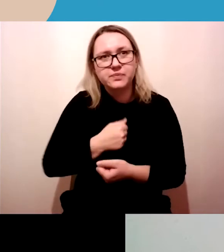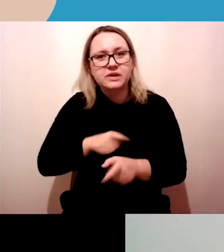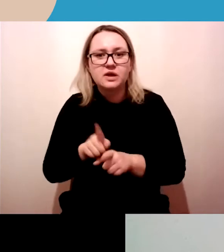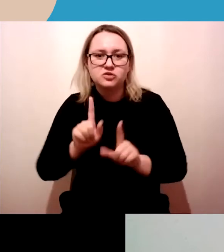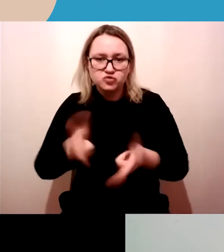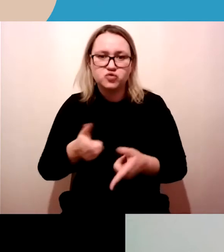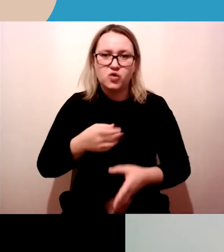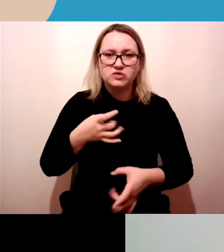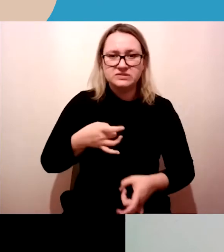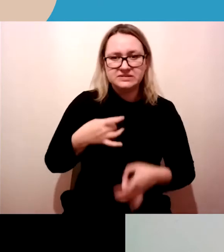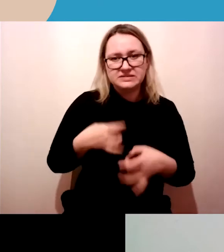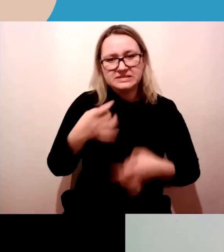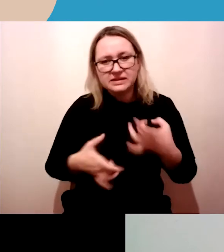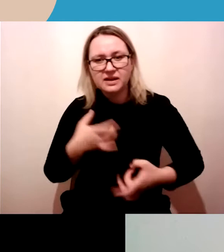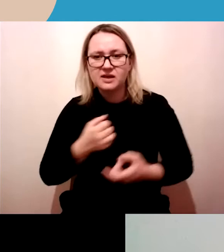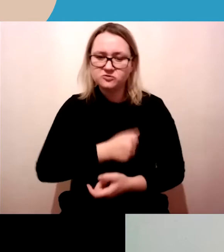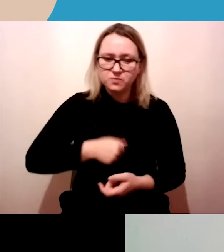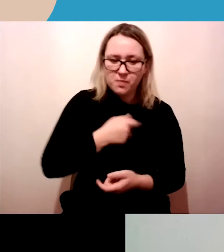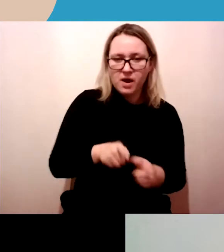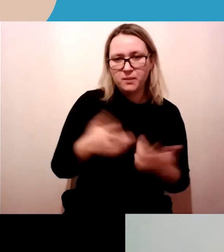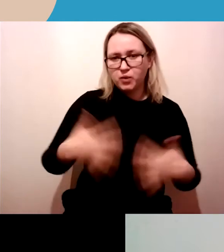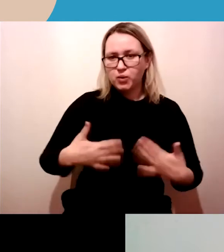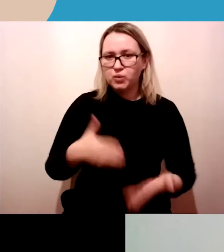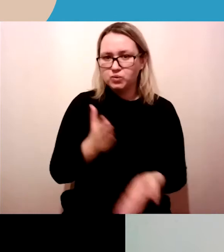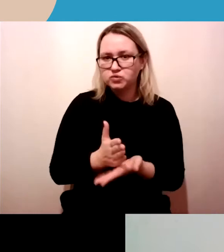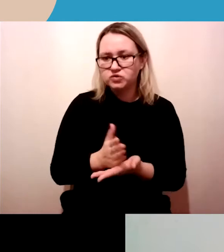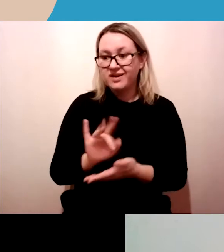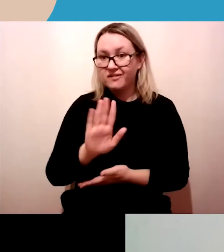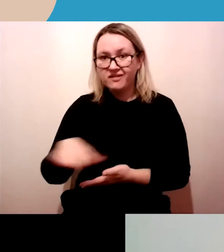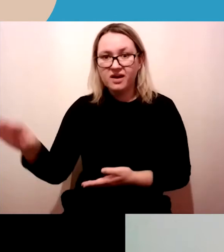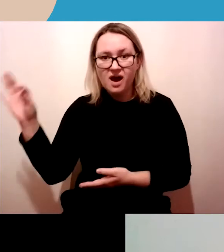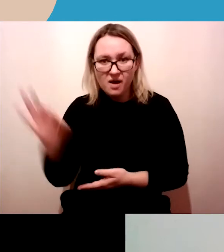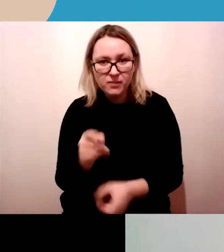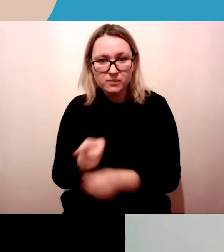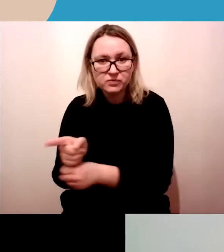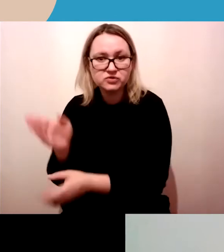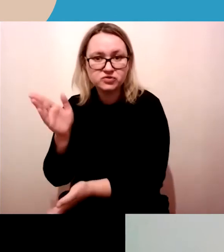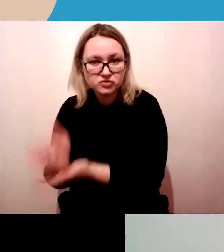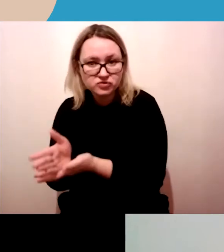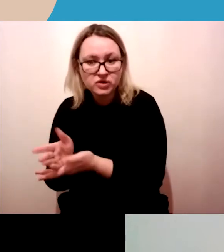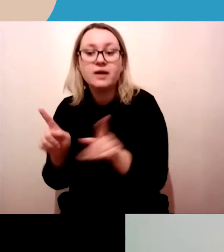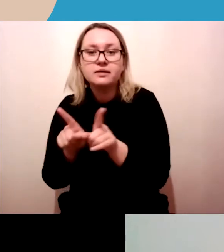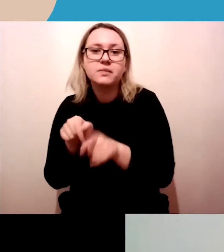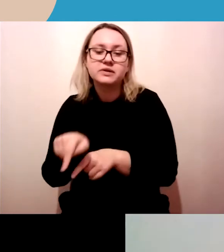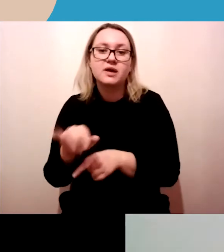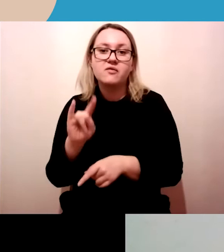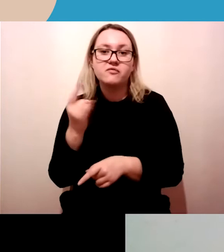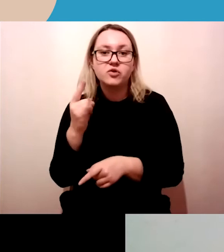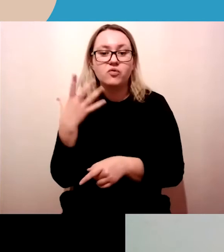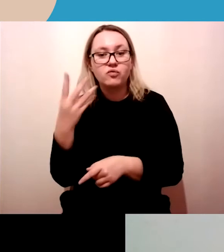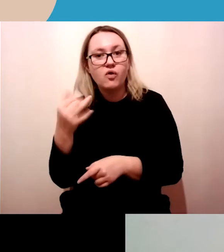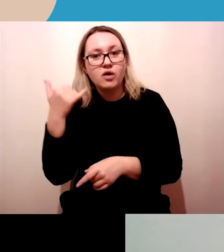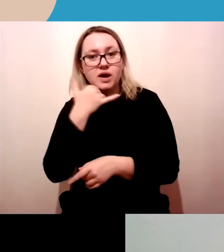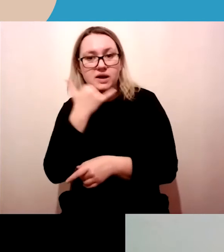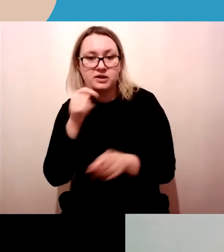on a daily basis. So they do face very negative consequences.